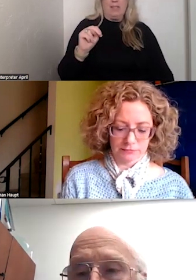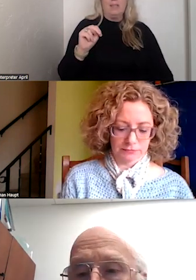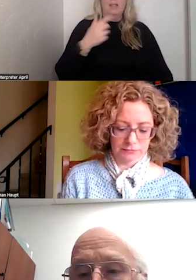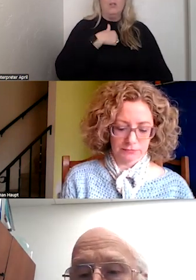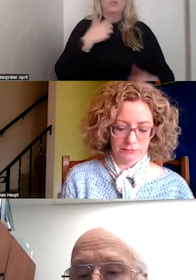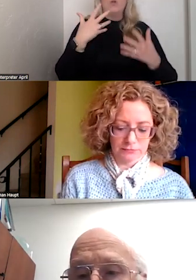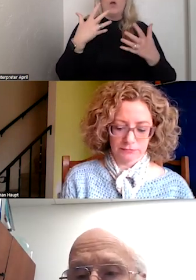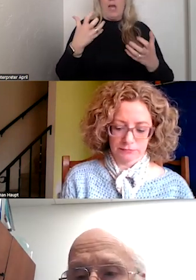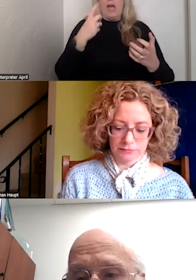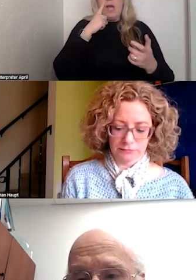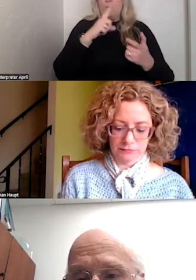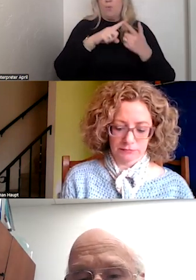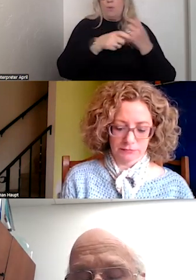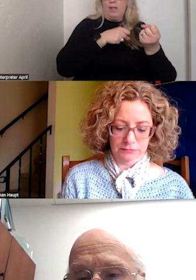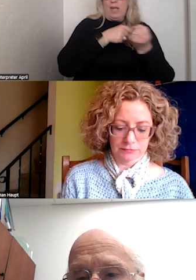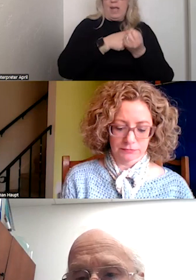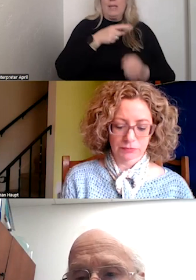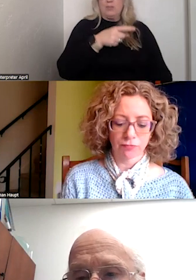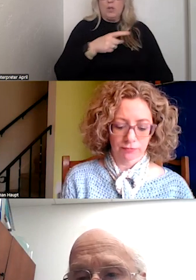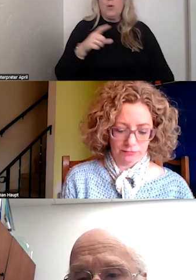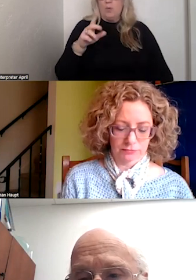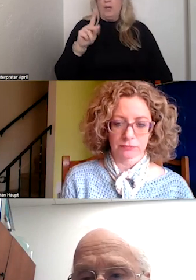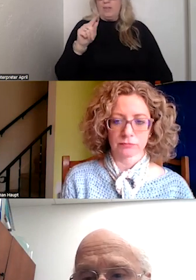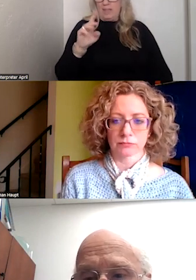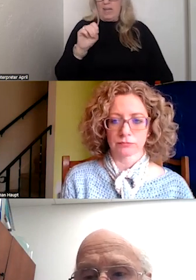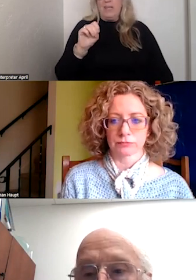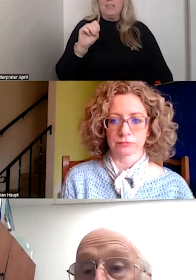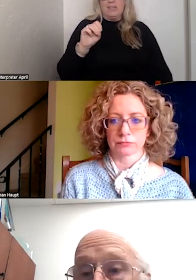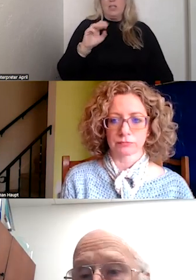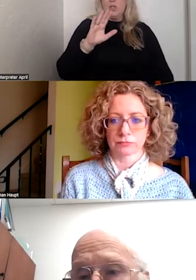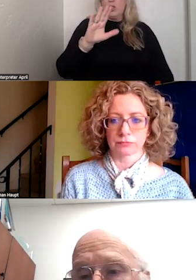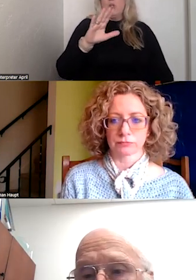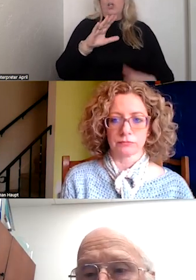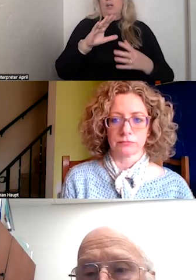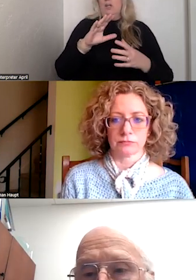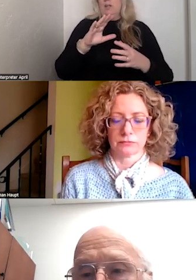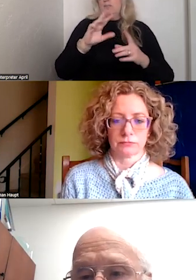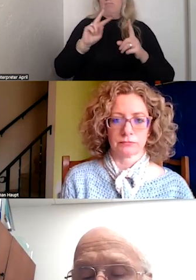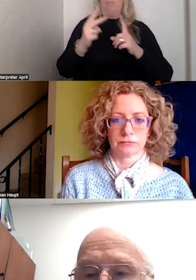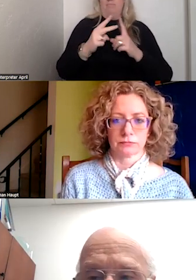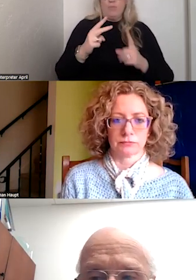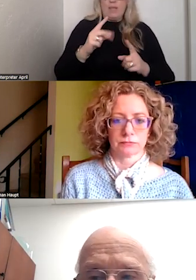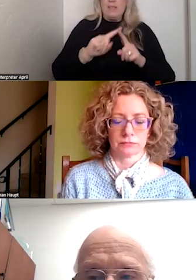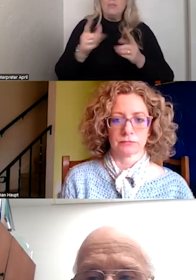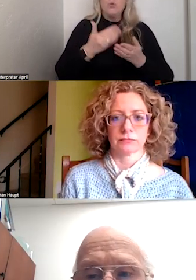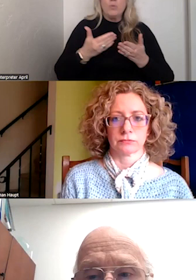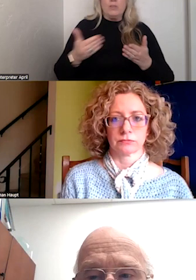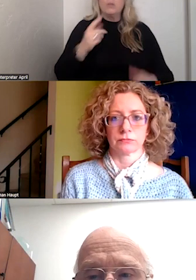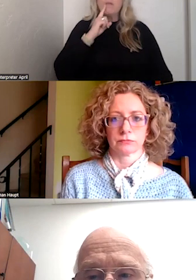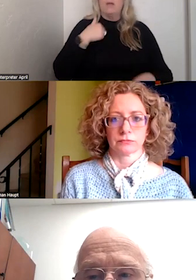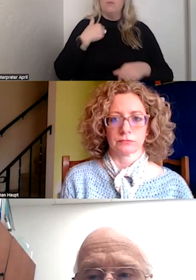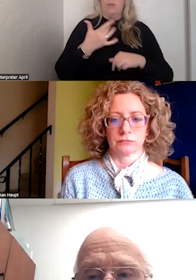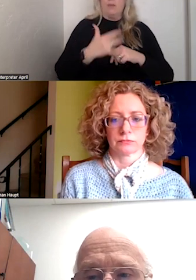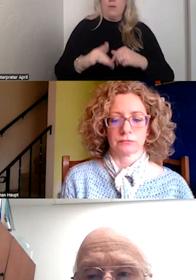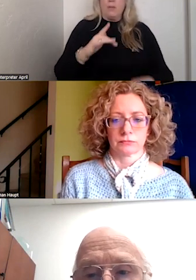to echo Kate Gladys's thanks for bringing attention to the resources available